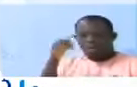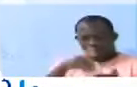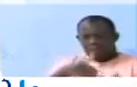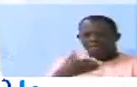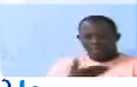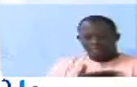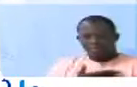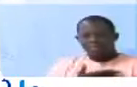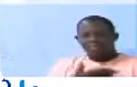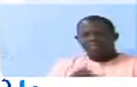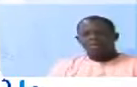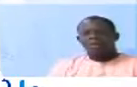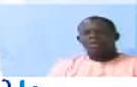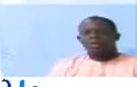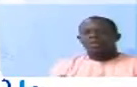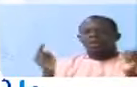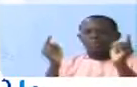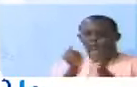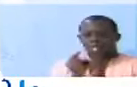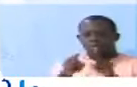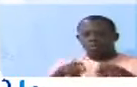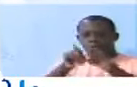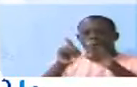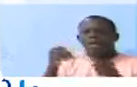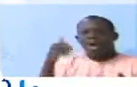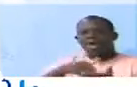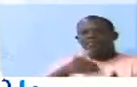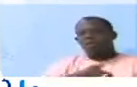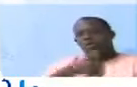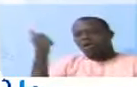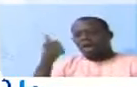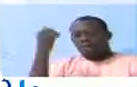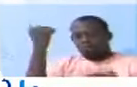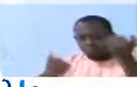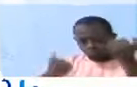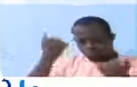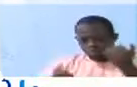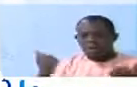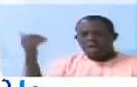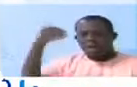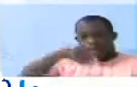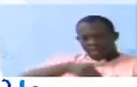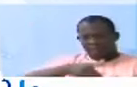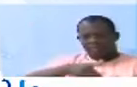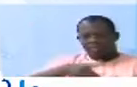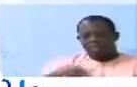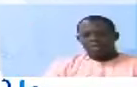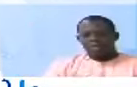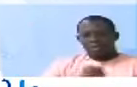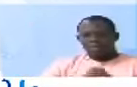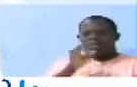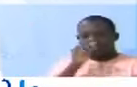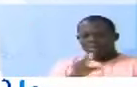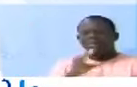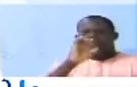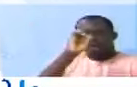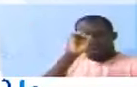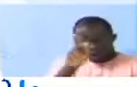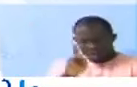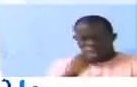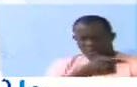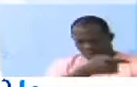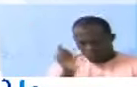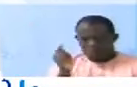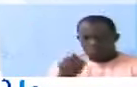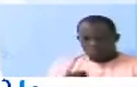come. That coincided with the arrival of a vehicle. He said, okay, board this